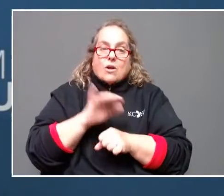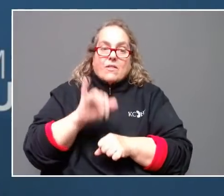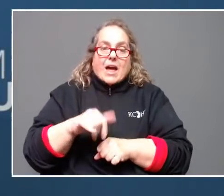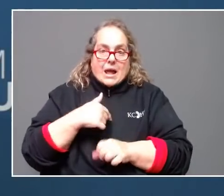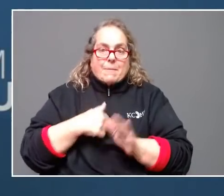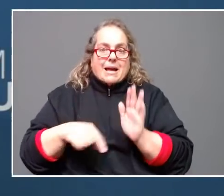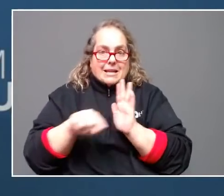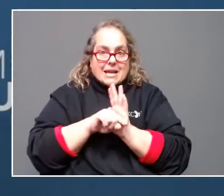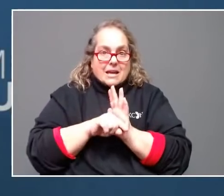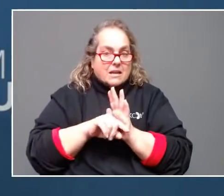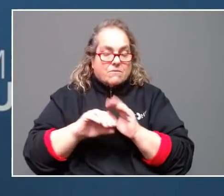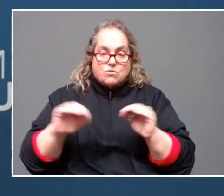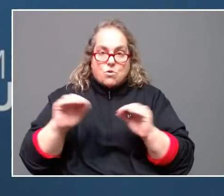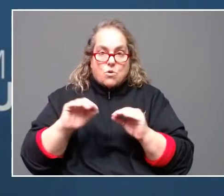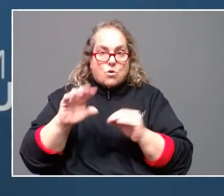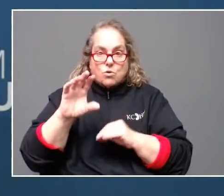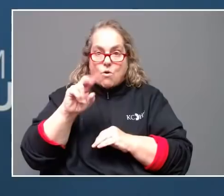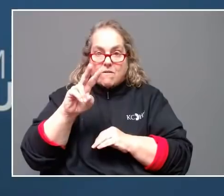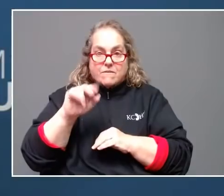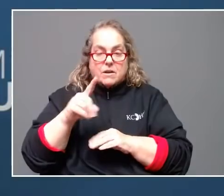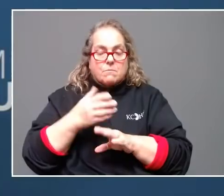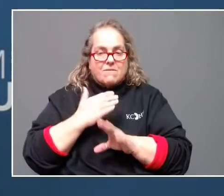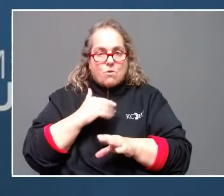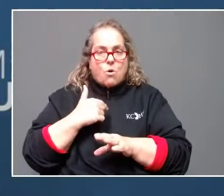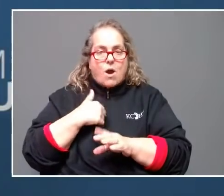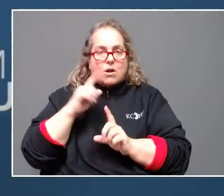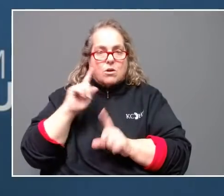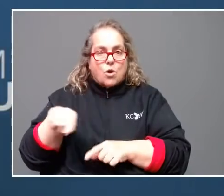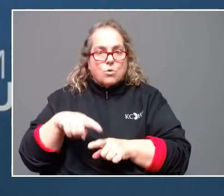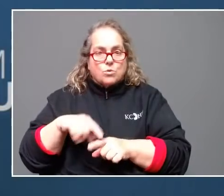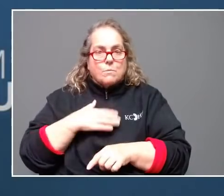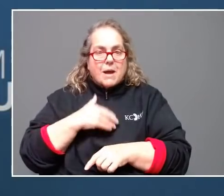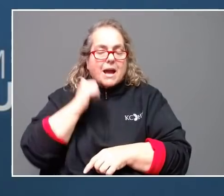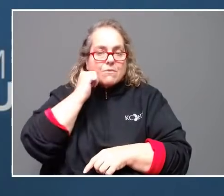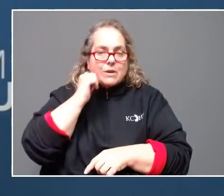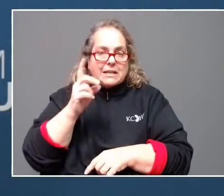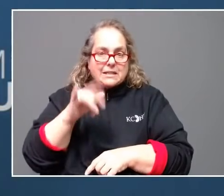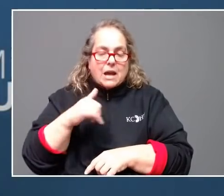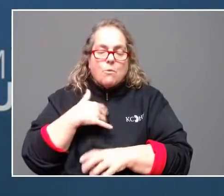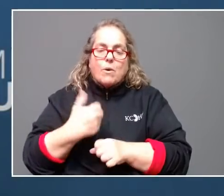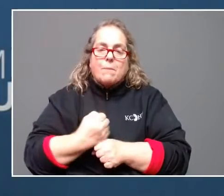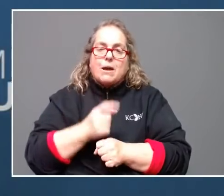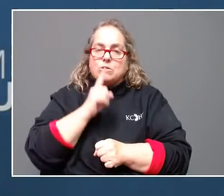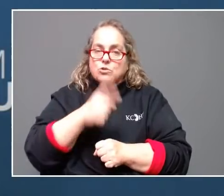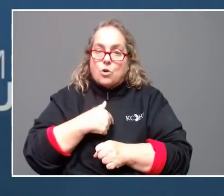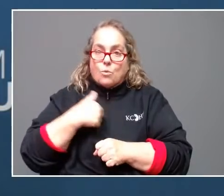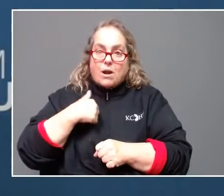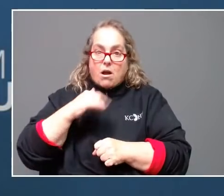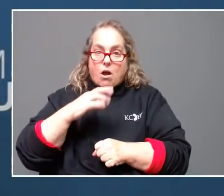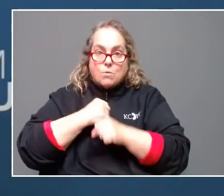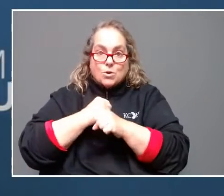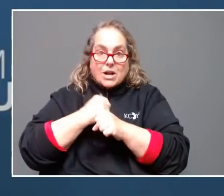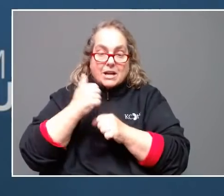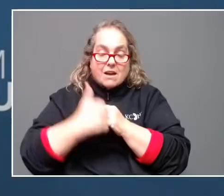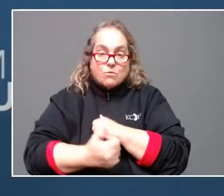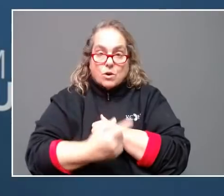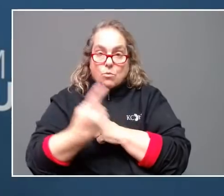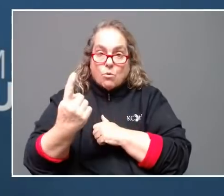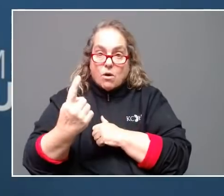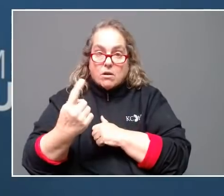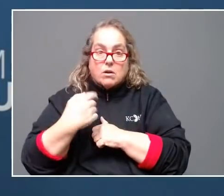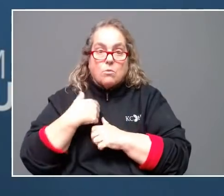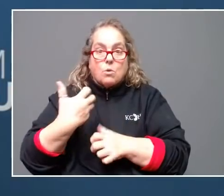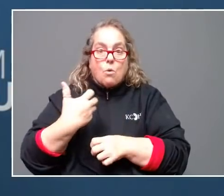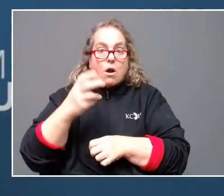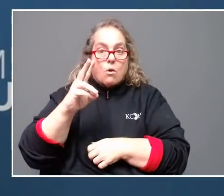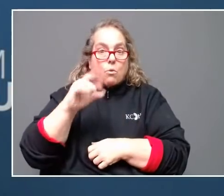before going about my day. We just want to make sure that we're protecting everybody around us. We want Will to get back to